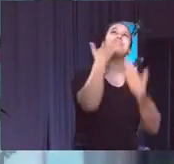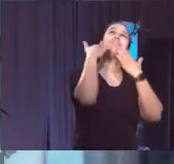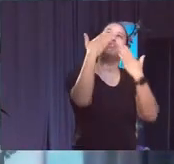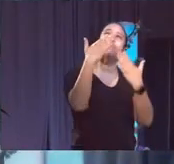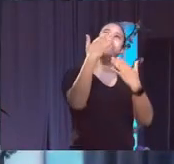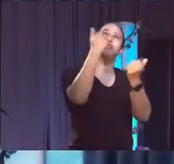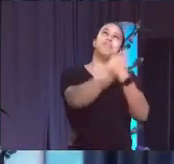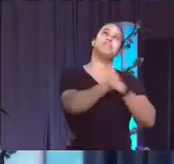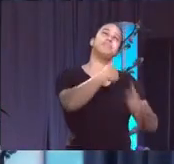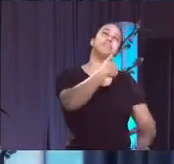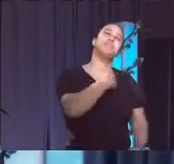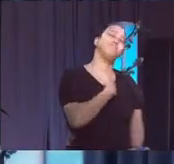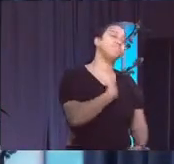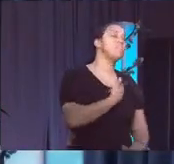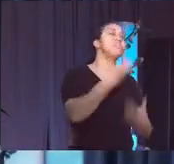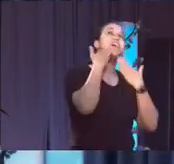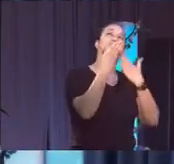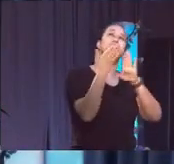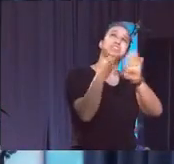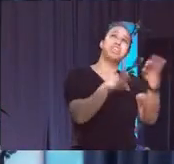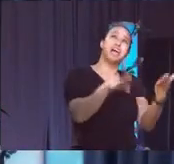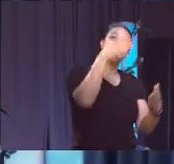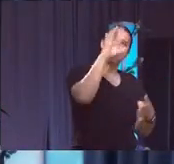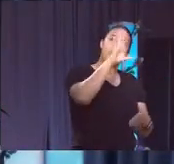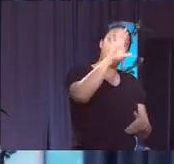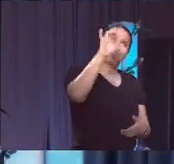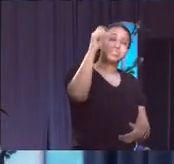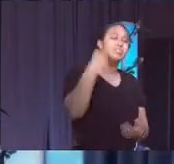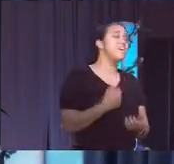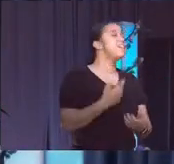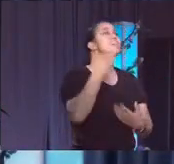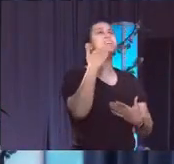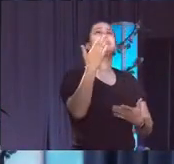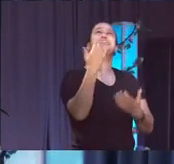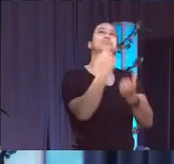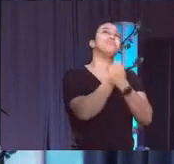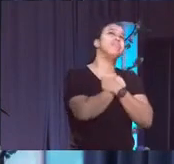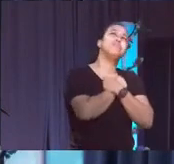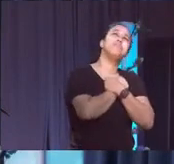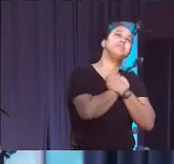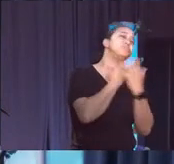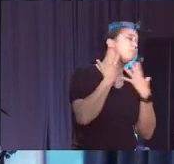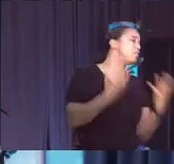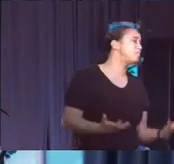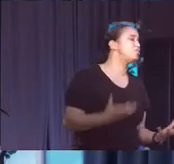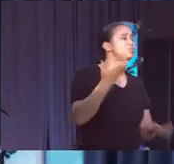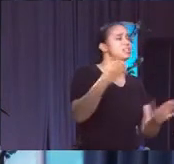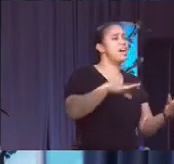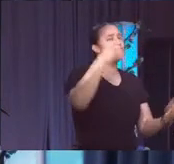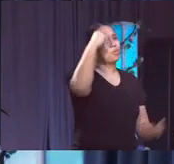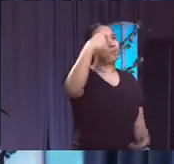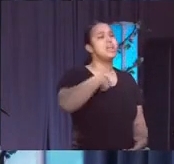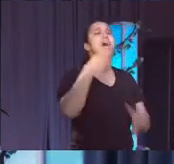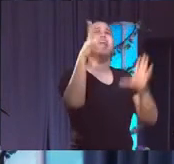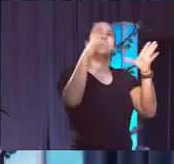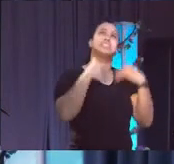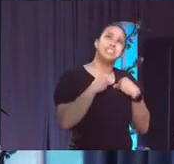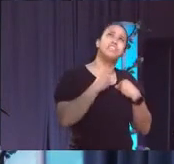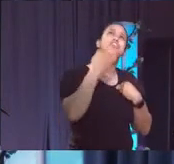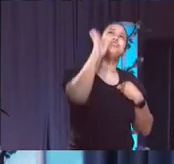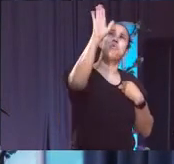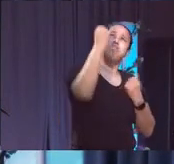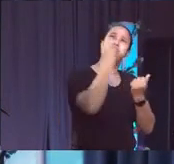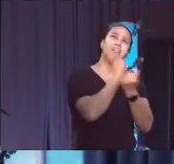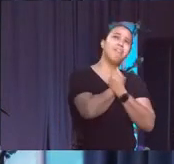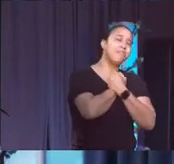me. Thank you for dying on the cross so much. Thank you for loving me so much that you would die on the cross for me. Lord, I receive your love in my